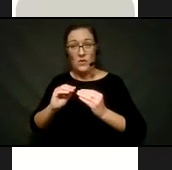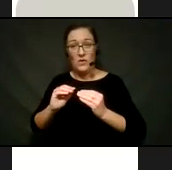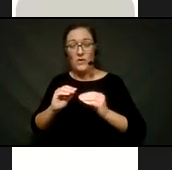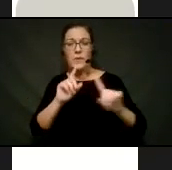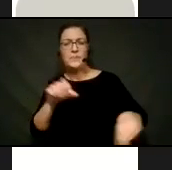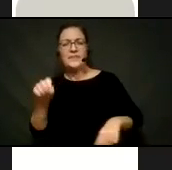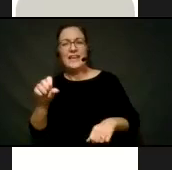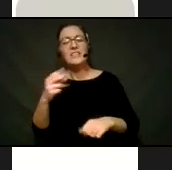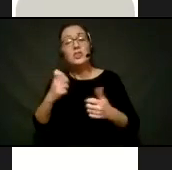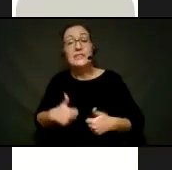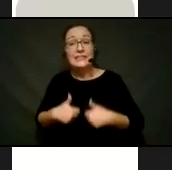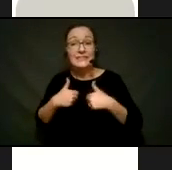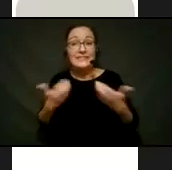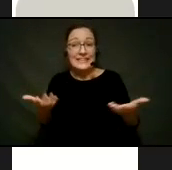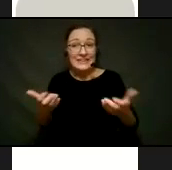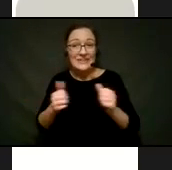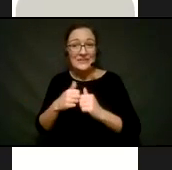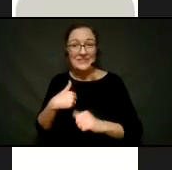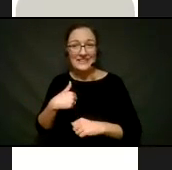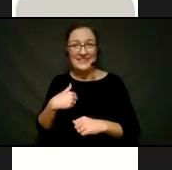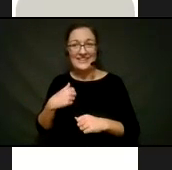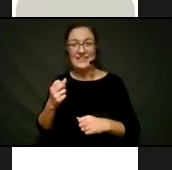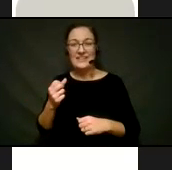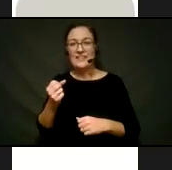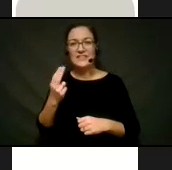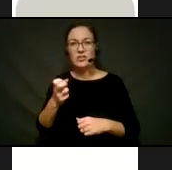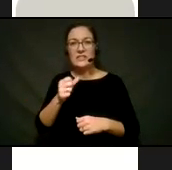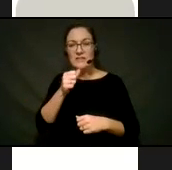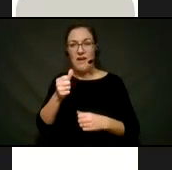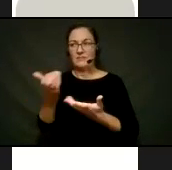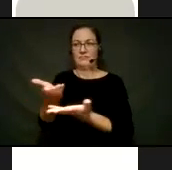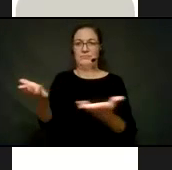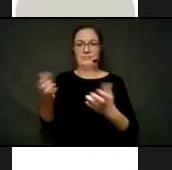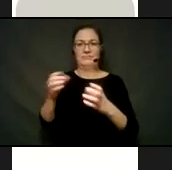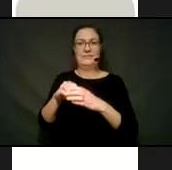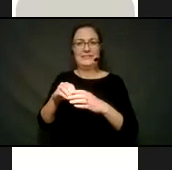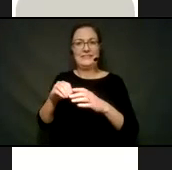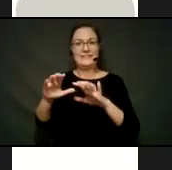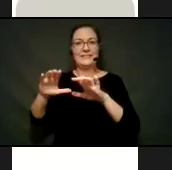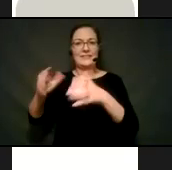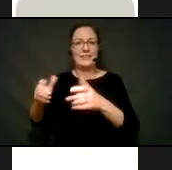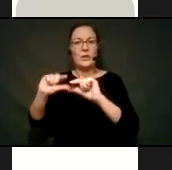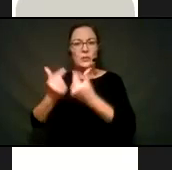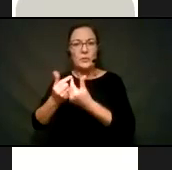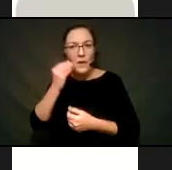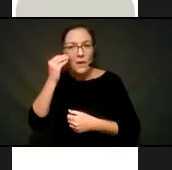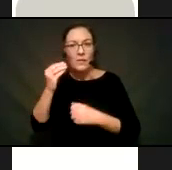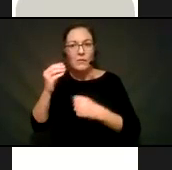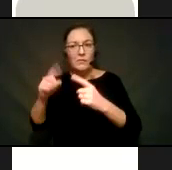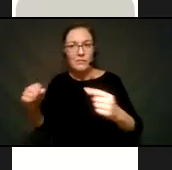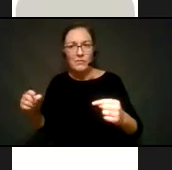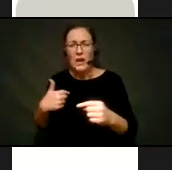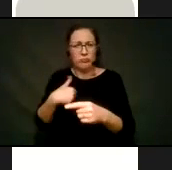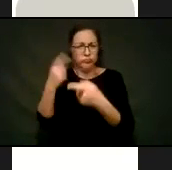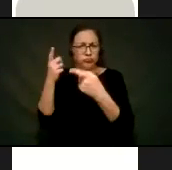so she's not going to be in the category of individuals that live in congregate living, which I completely agree need to be